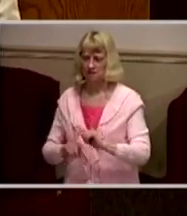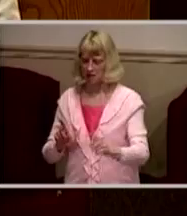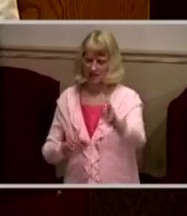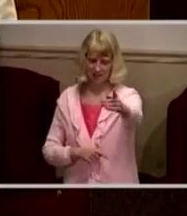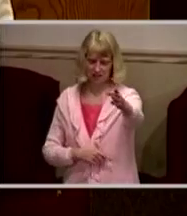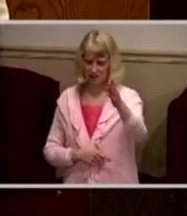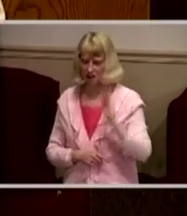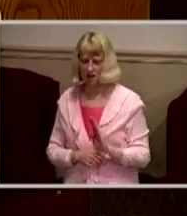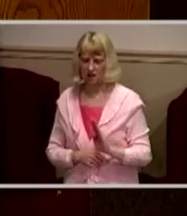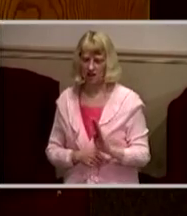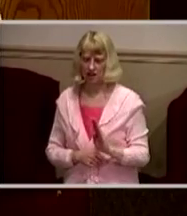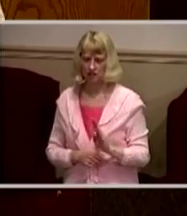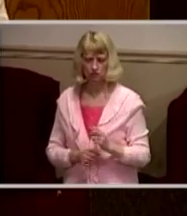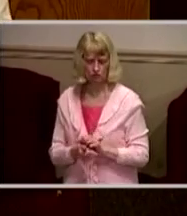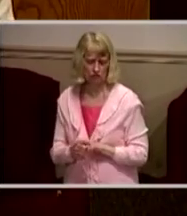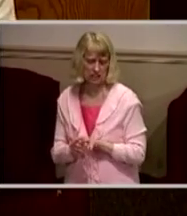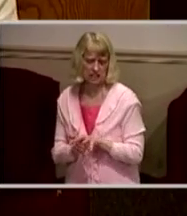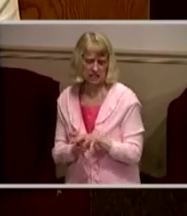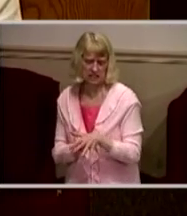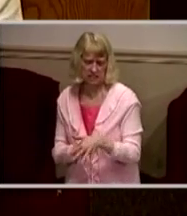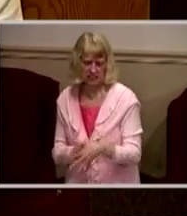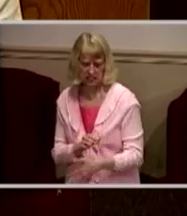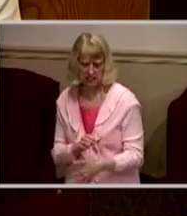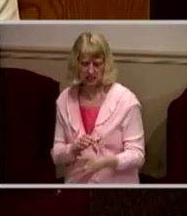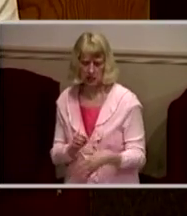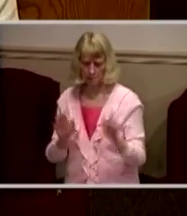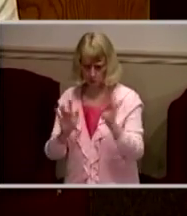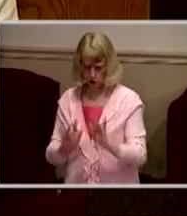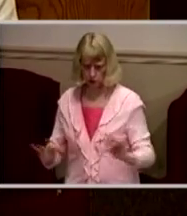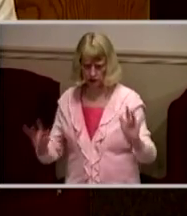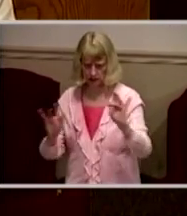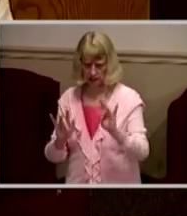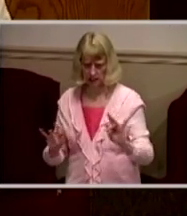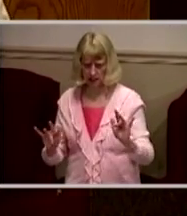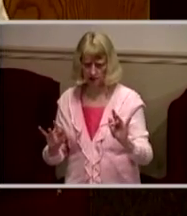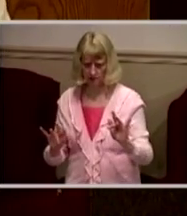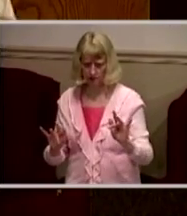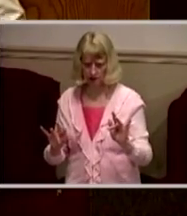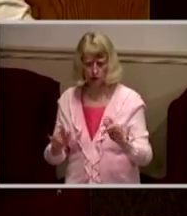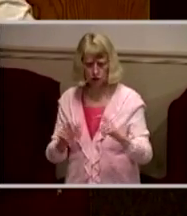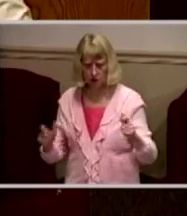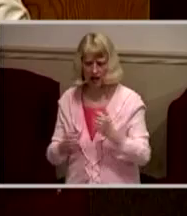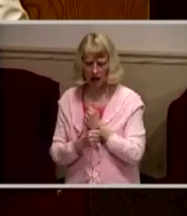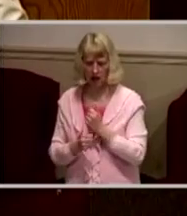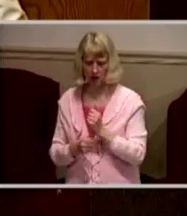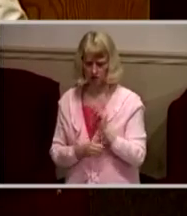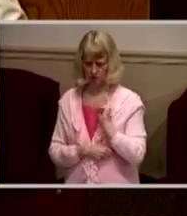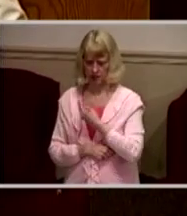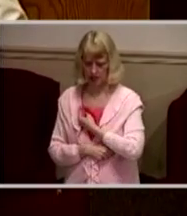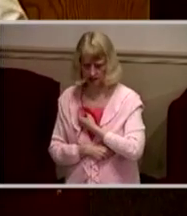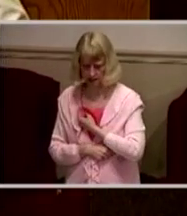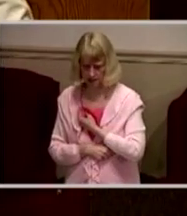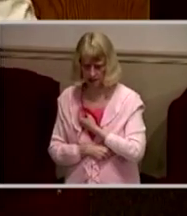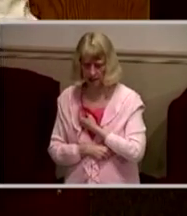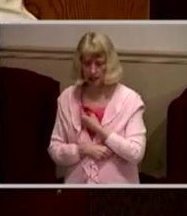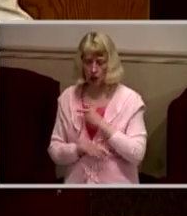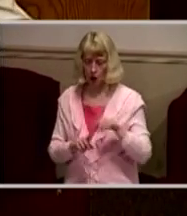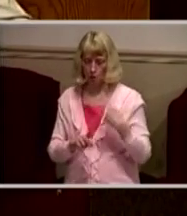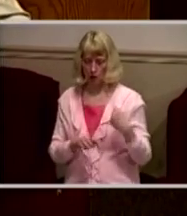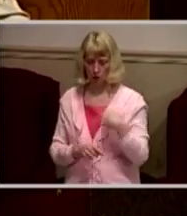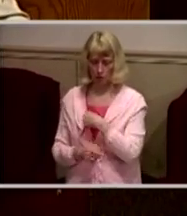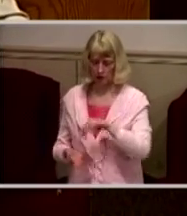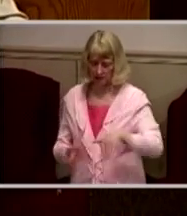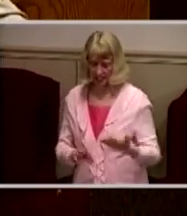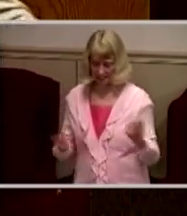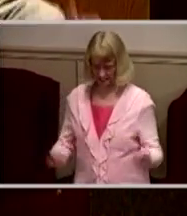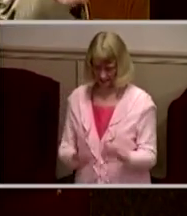But God, who is rich in mercy, for his great love wherewith he loved us, even when we were